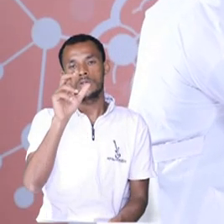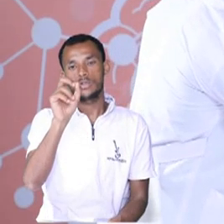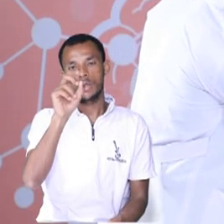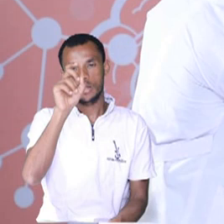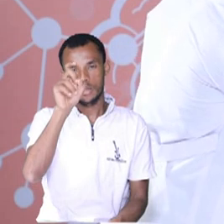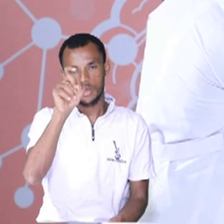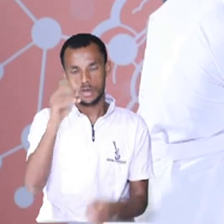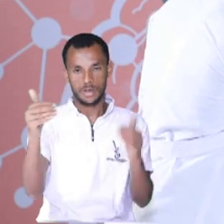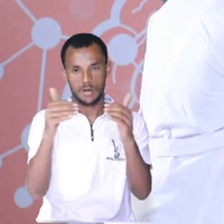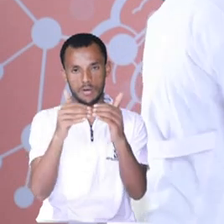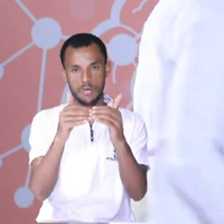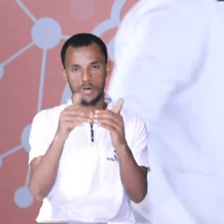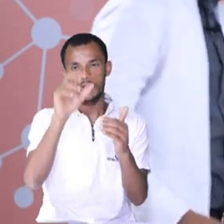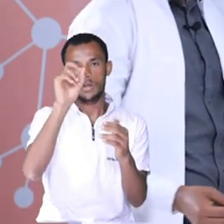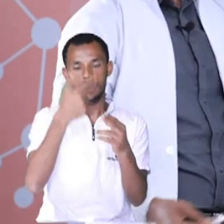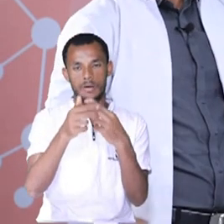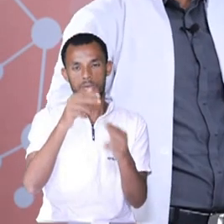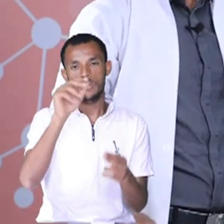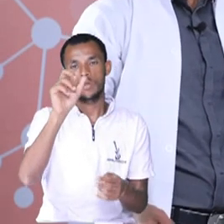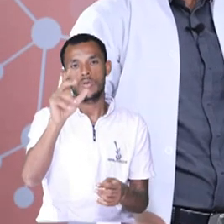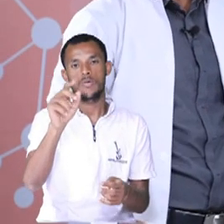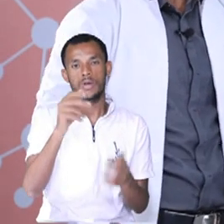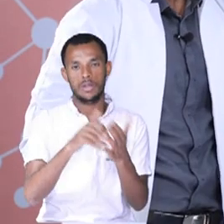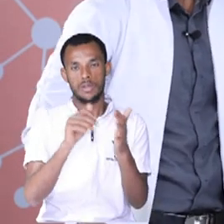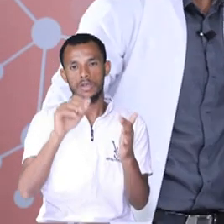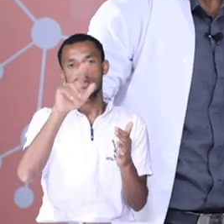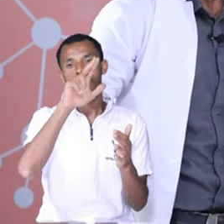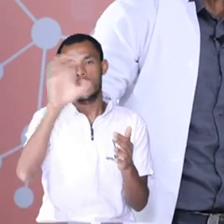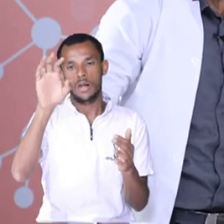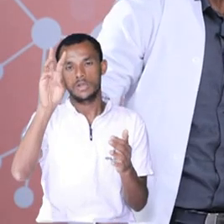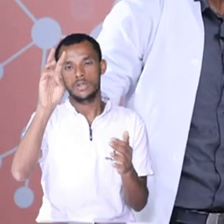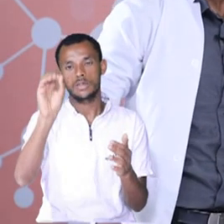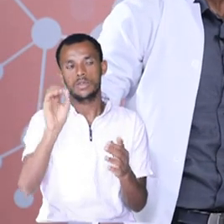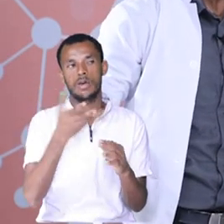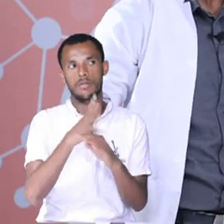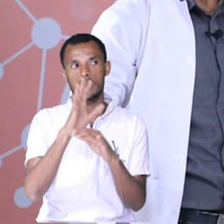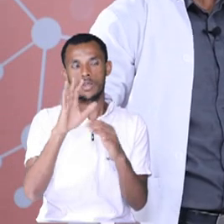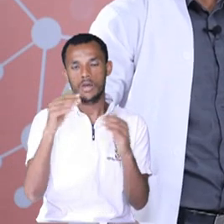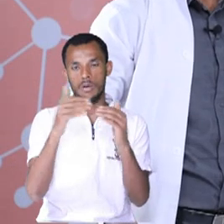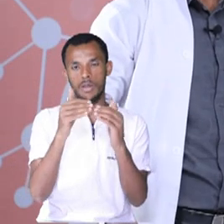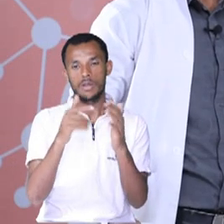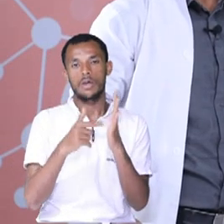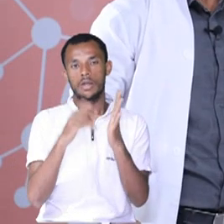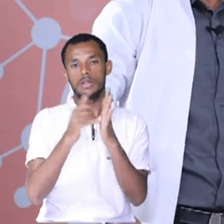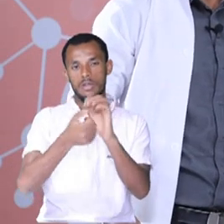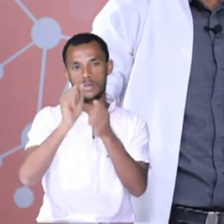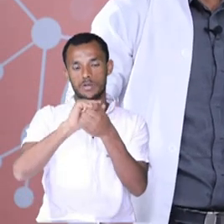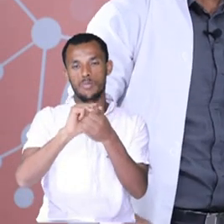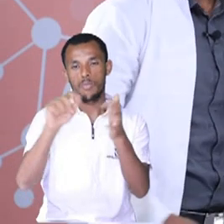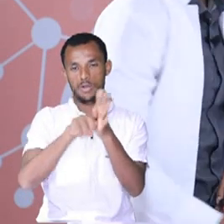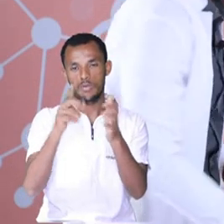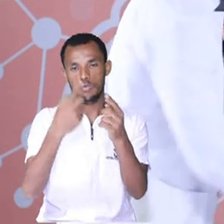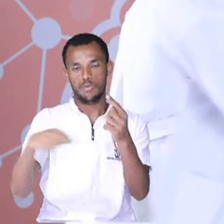30x is equal to 30 times 12, that is 360. After the equality sign, it changed from positive